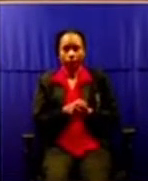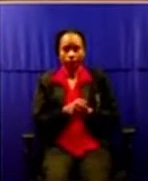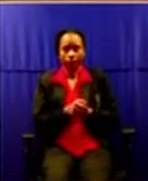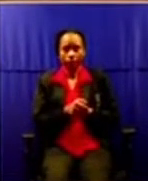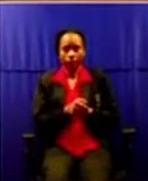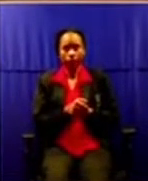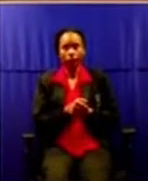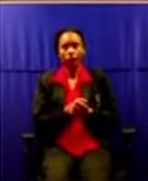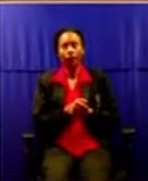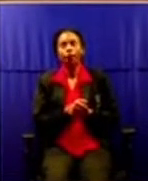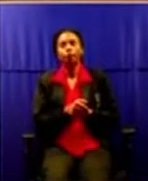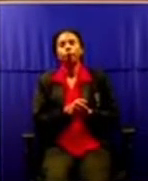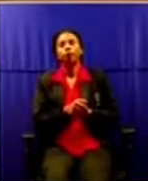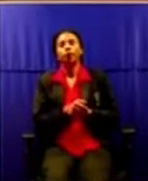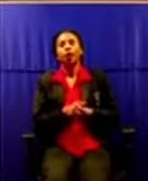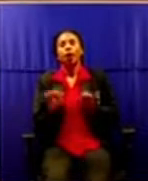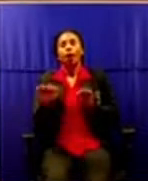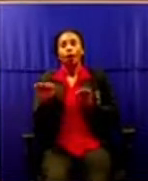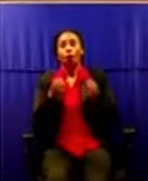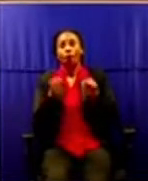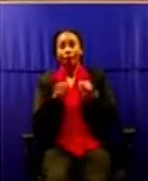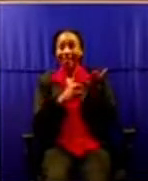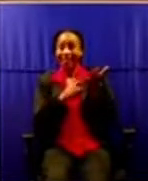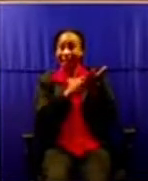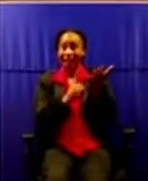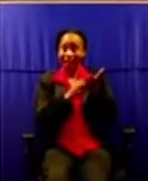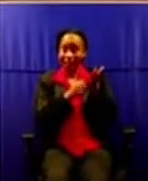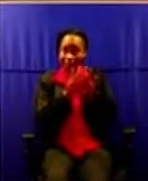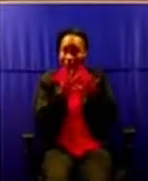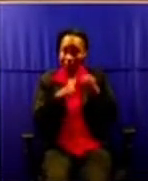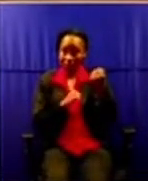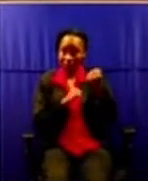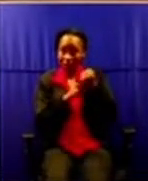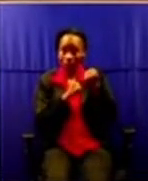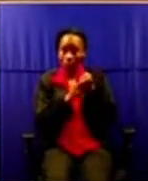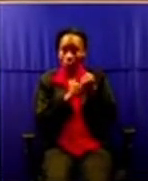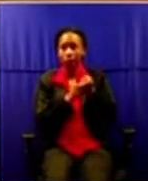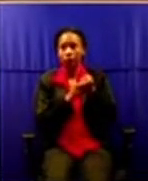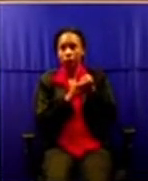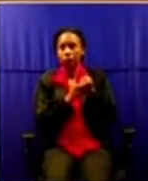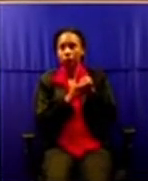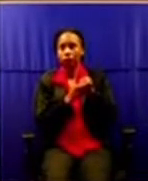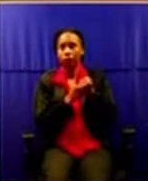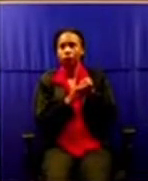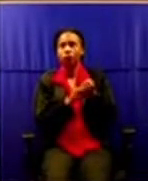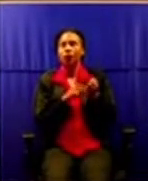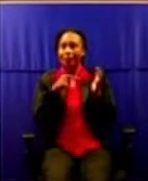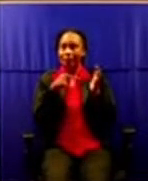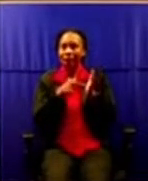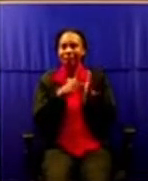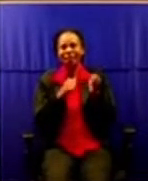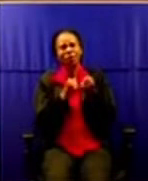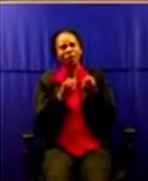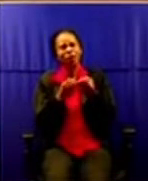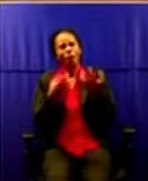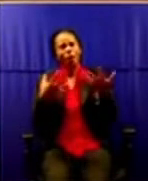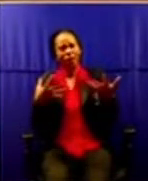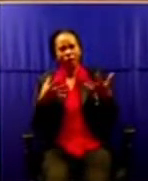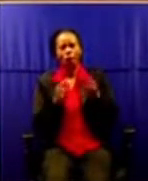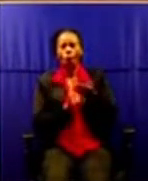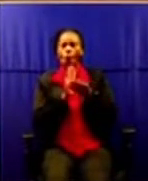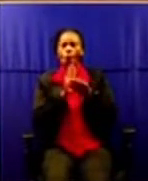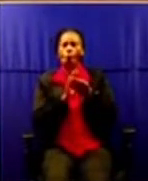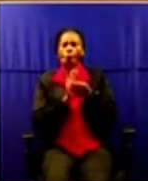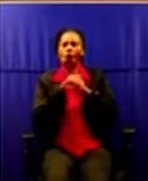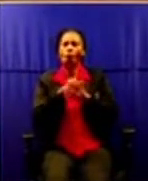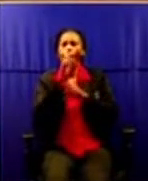tax incentive support scheme supported well over 1.5 million jobs for